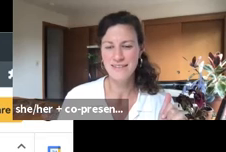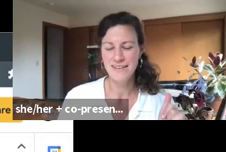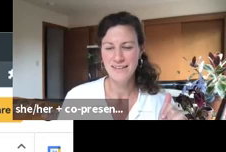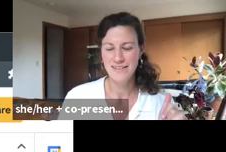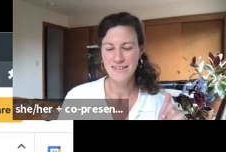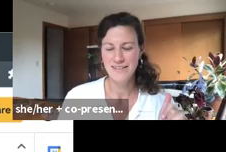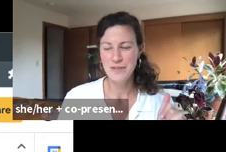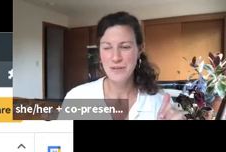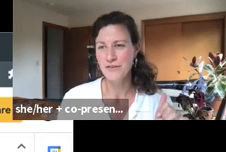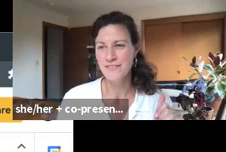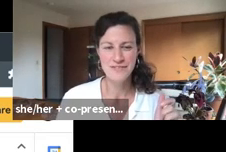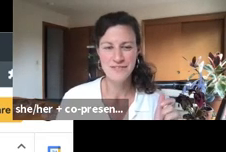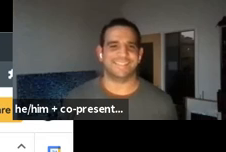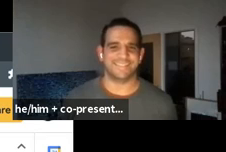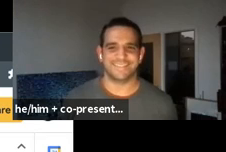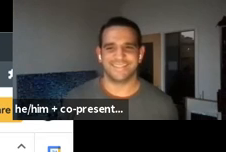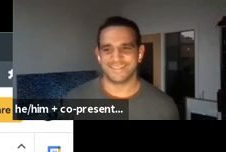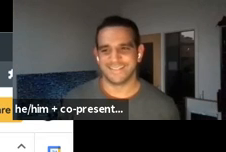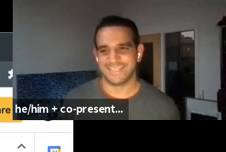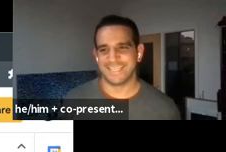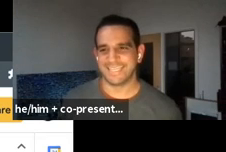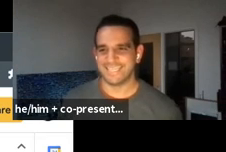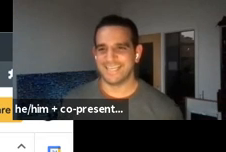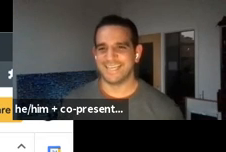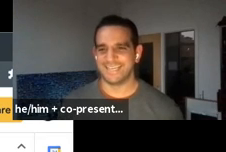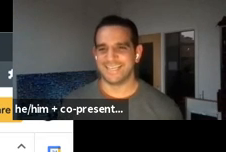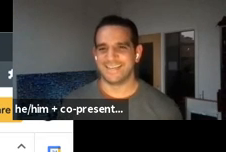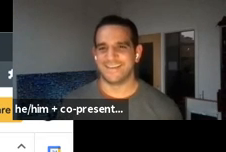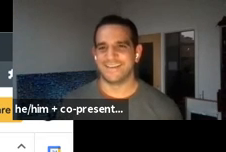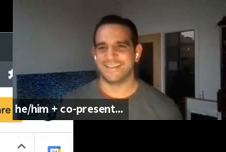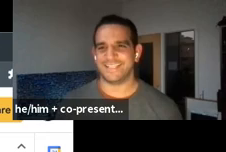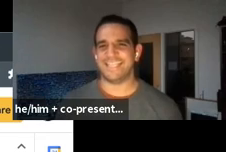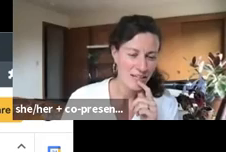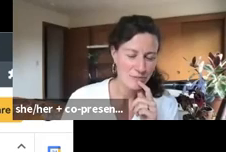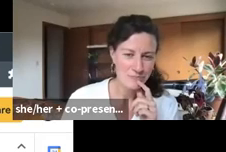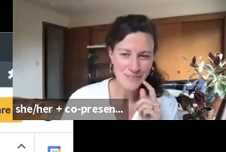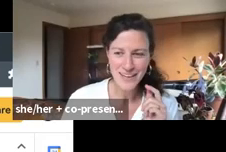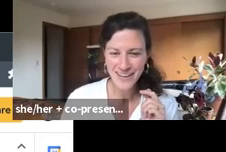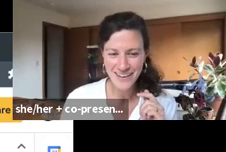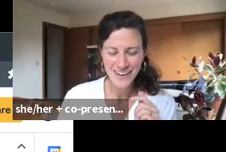let it be a bit of a free for all in the sake of time, because we have negative time.